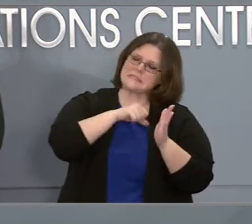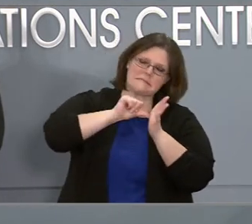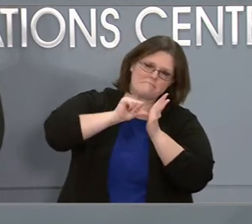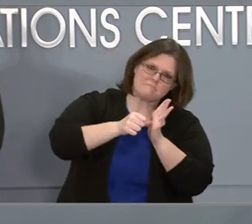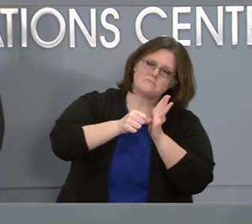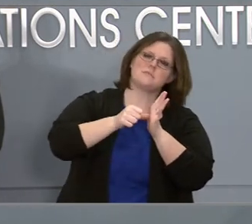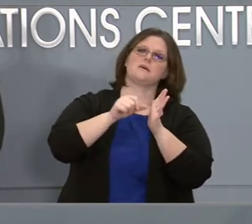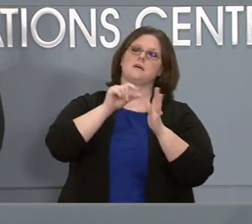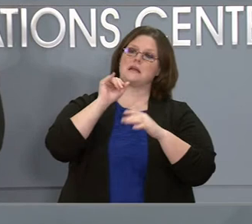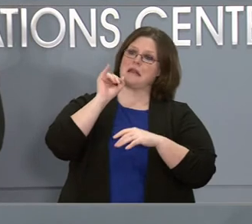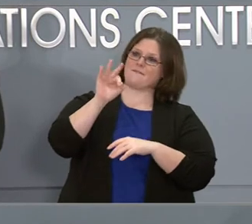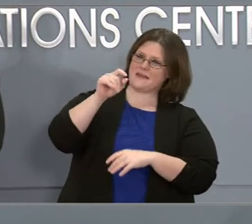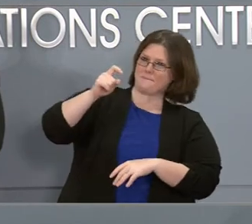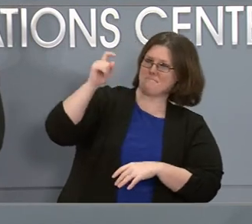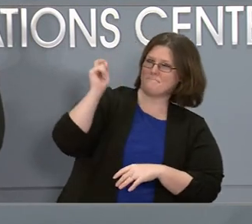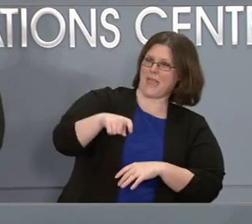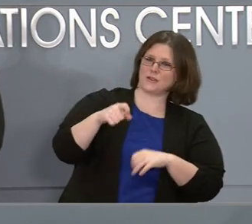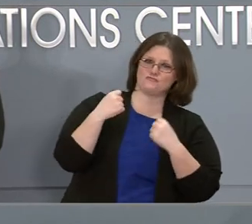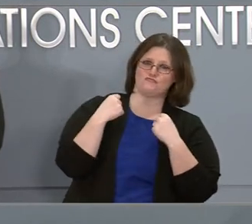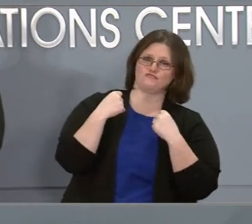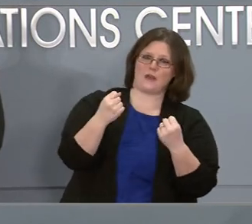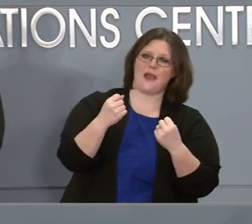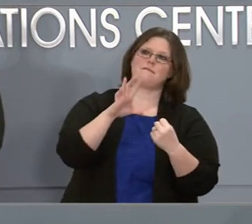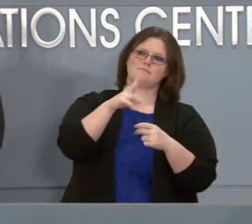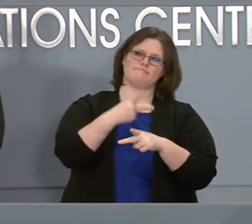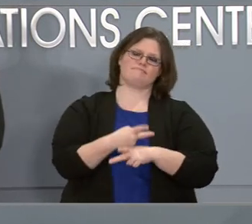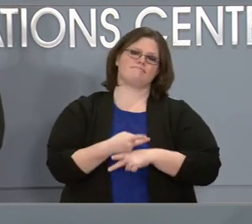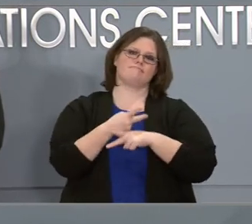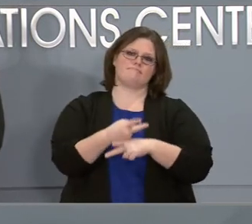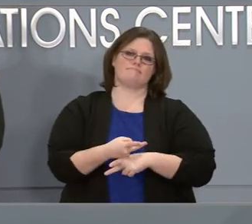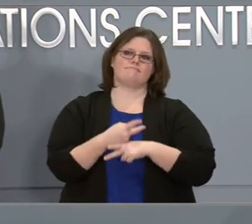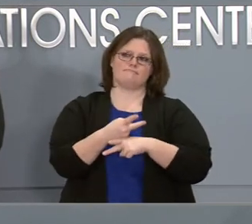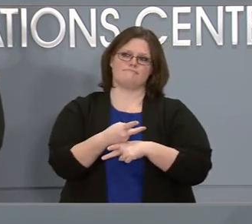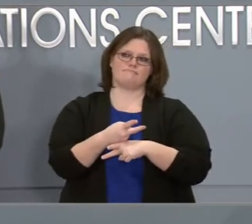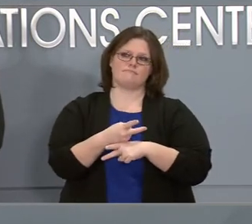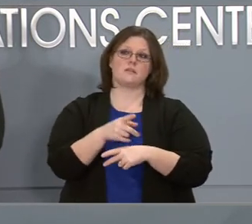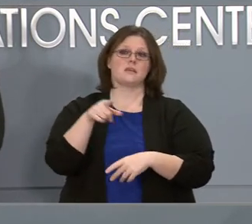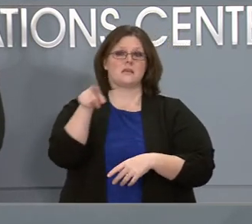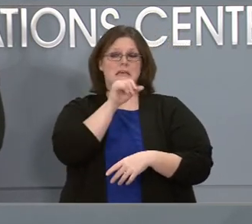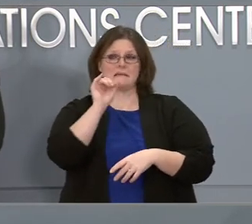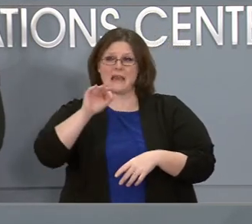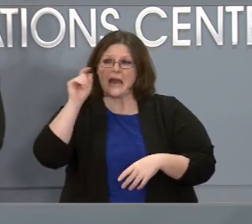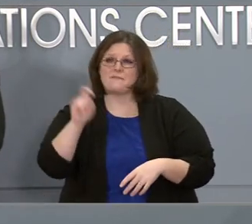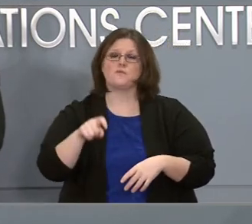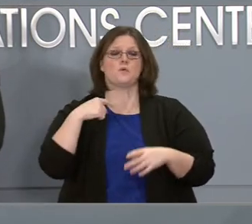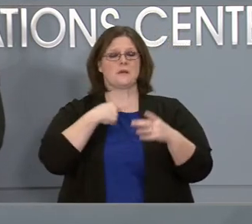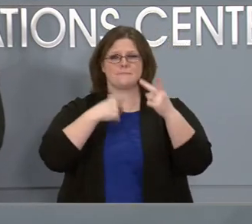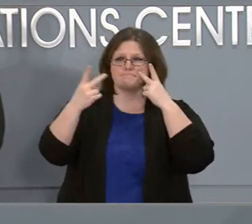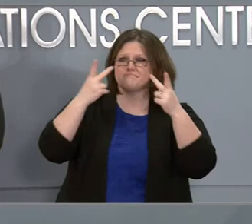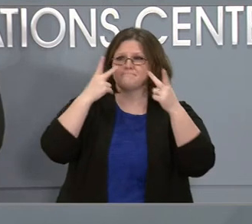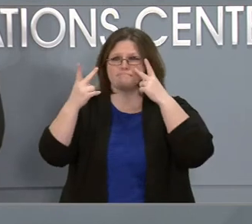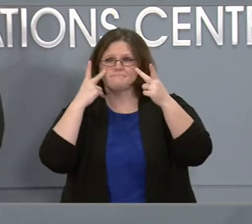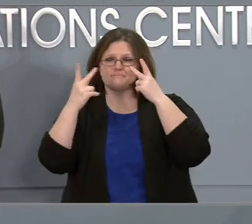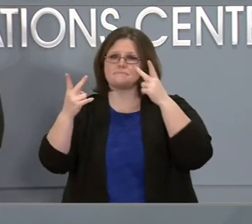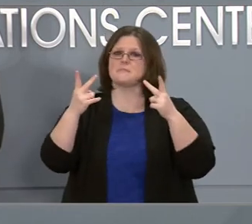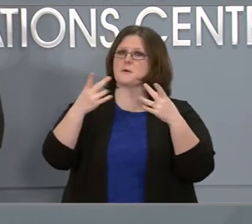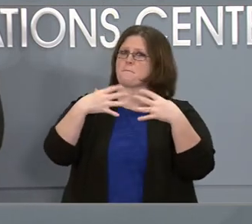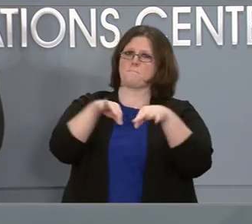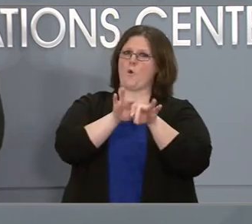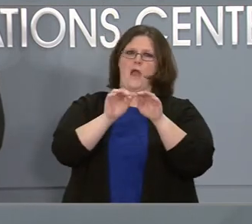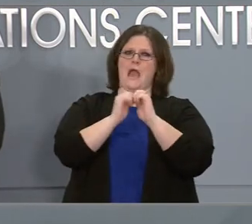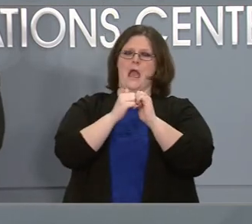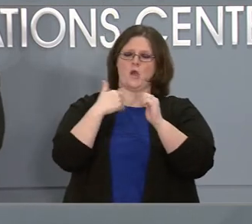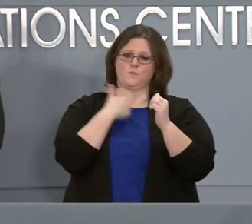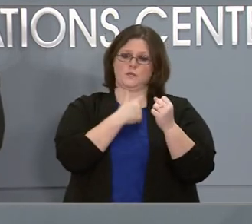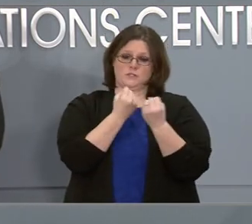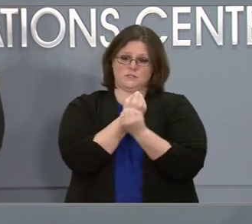should be on the roadways in the affected areas as the storm arrives. For those who must drive, we have seen time and time again that the key to arriving